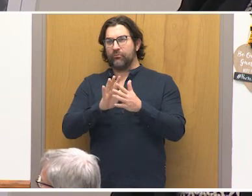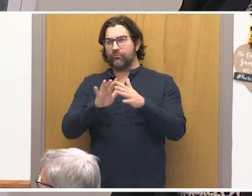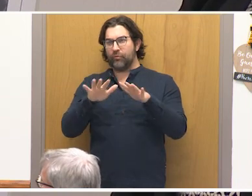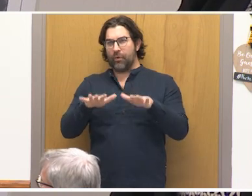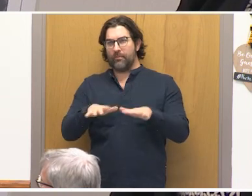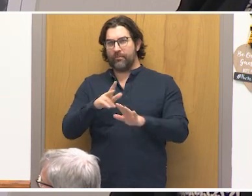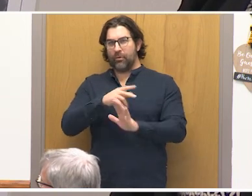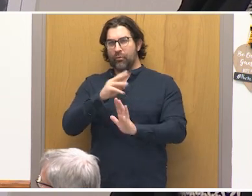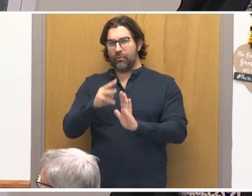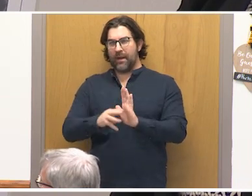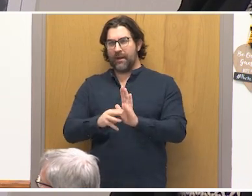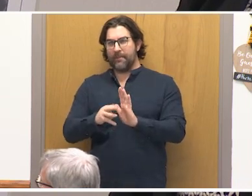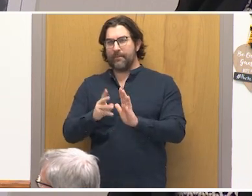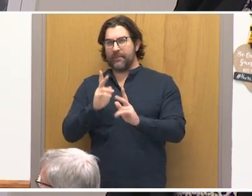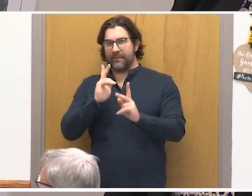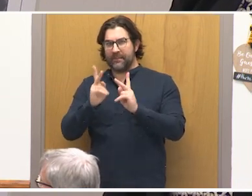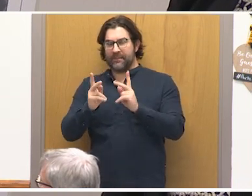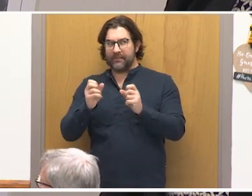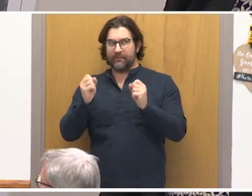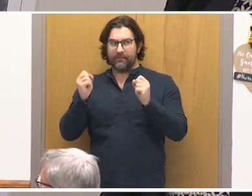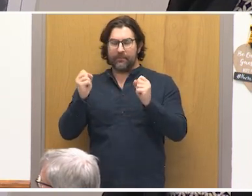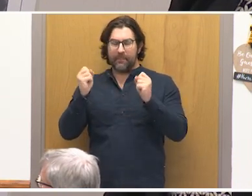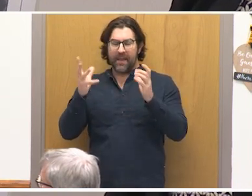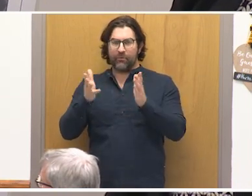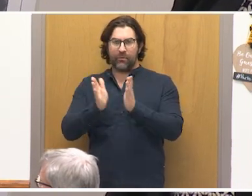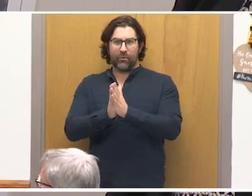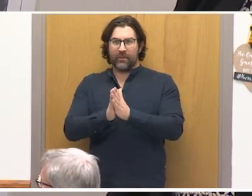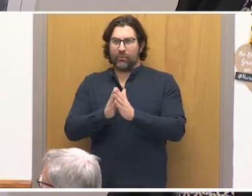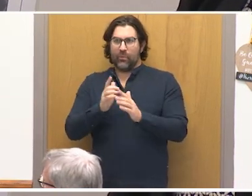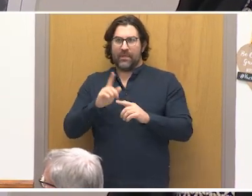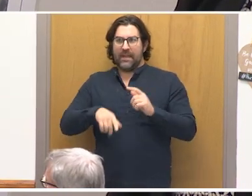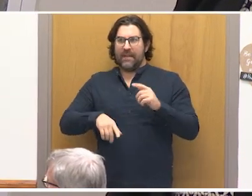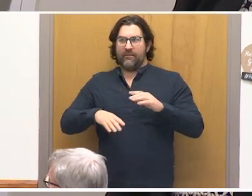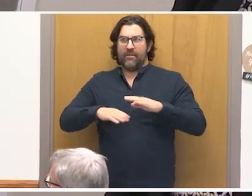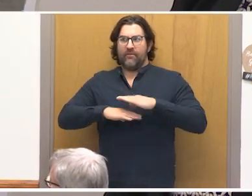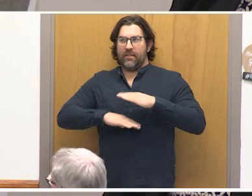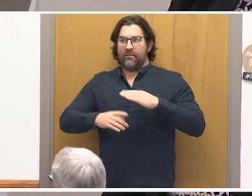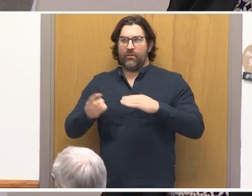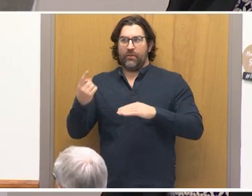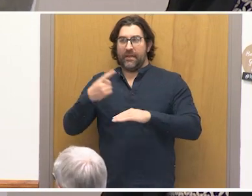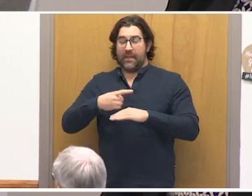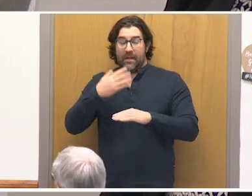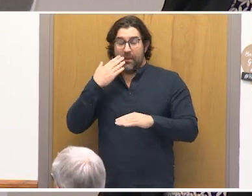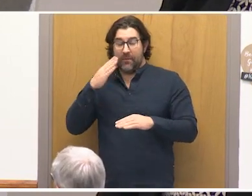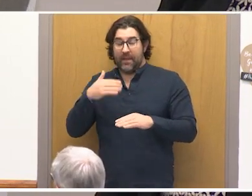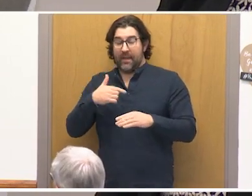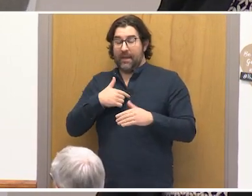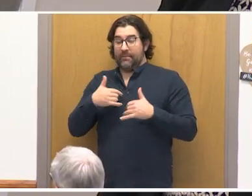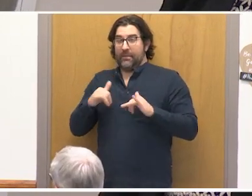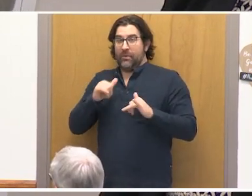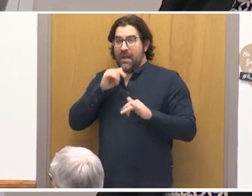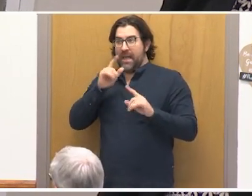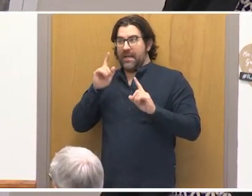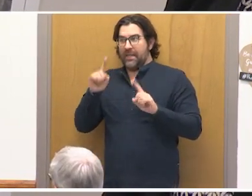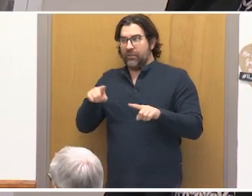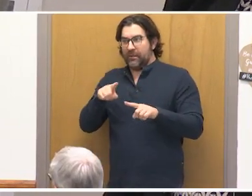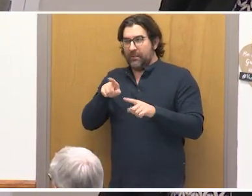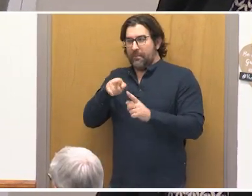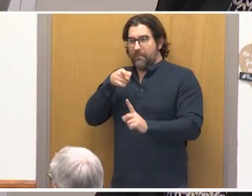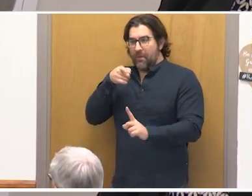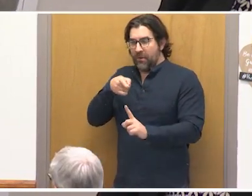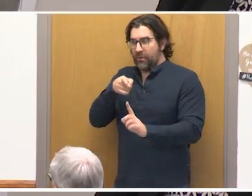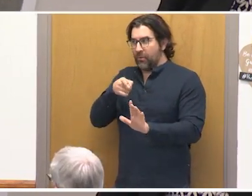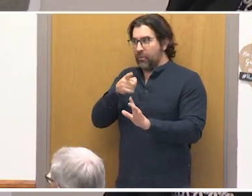which does see an inordinate amount of requests, more than we can typically fulfill in a day. And I know that I'm still not answering the heart of your